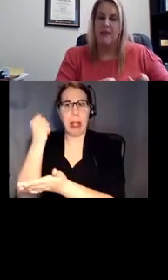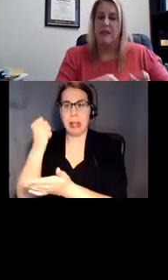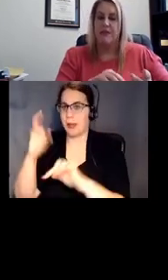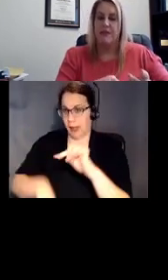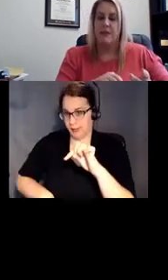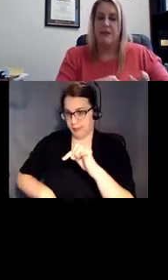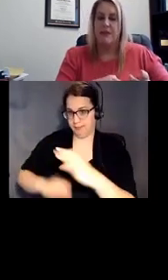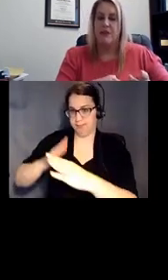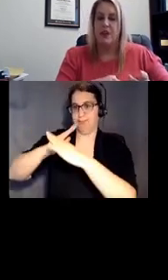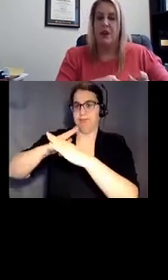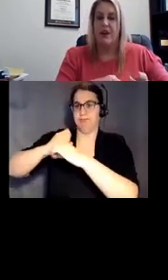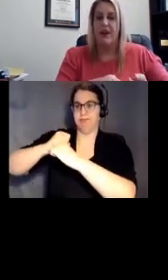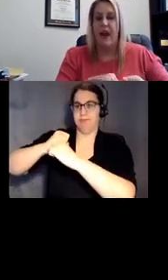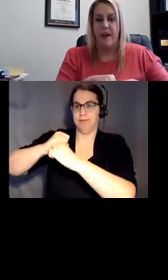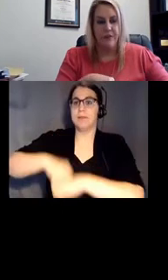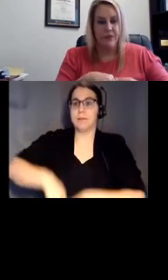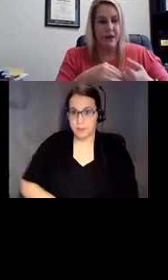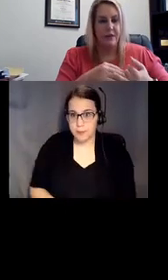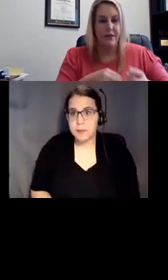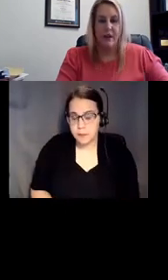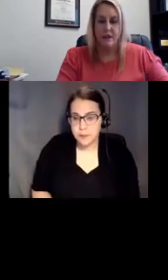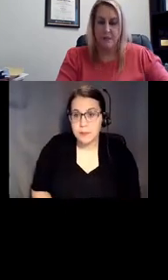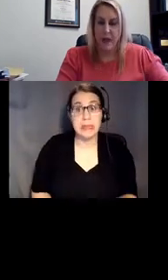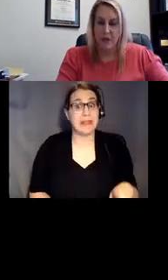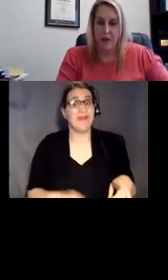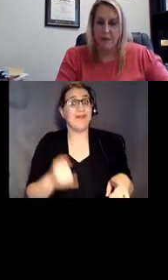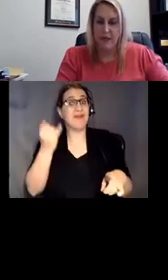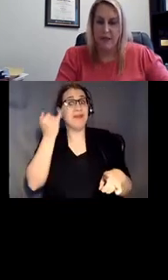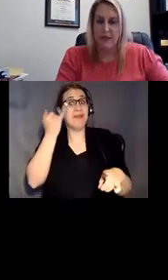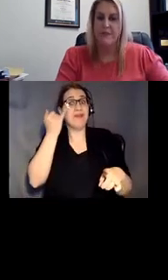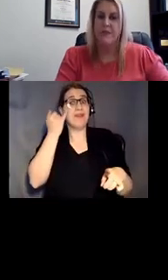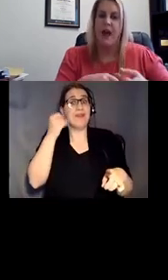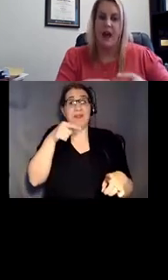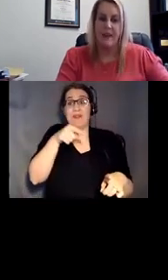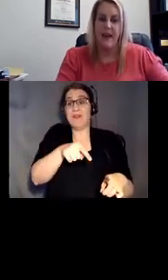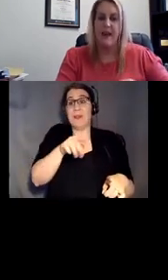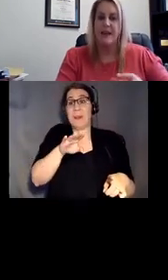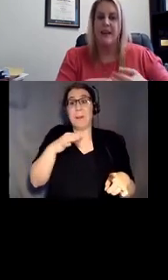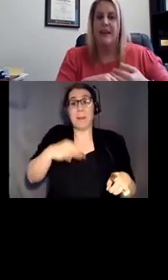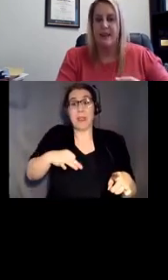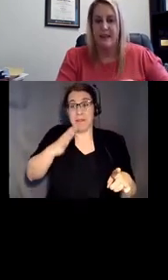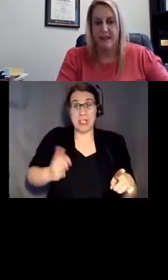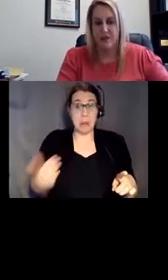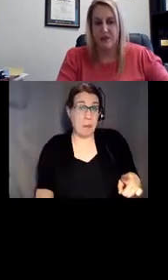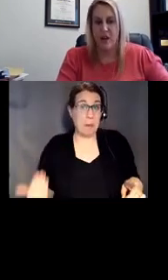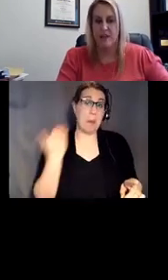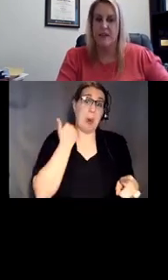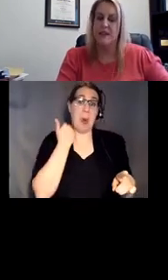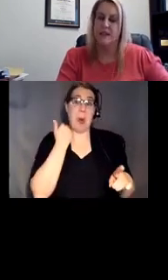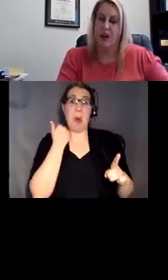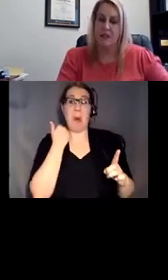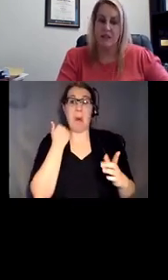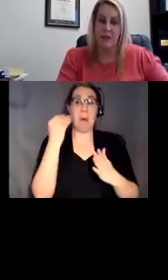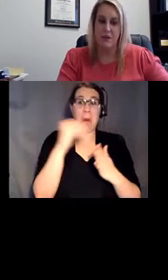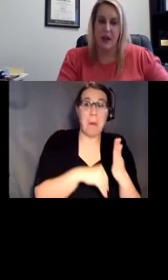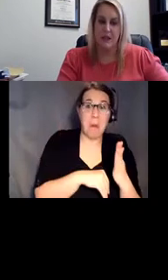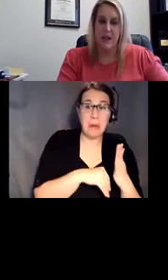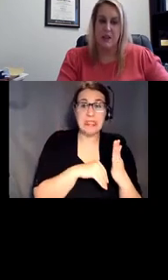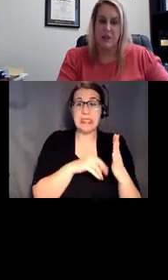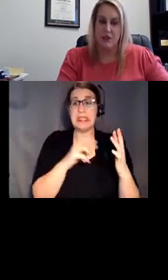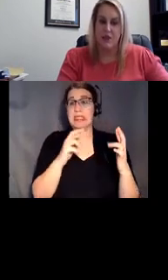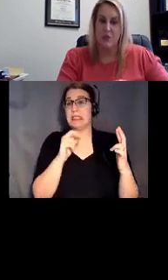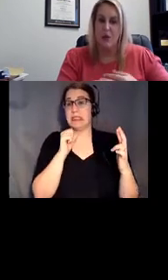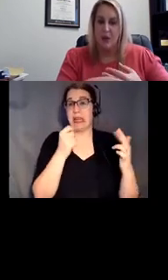If the beneficiary, heaven forbid, files bankruptcy, again, this trust is not